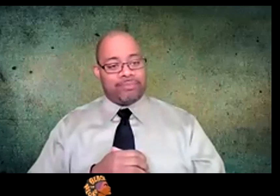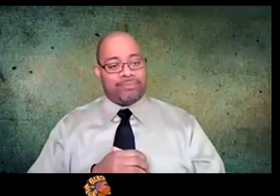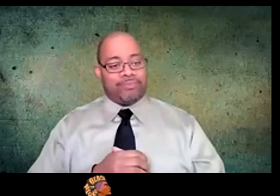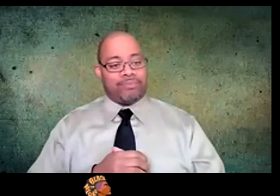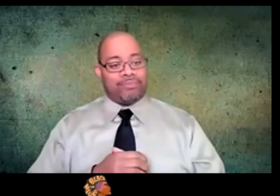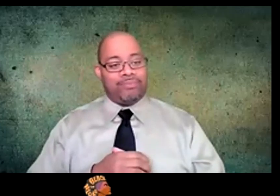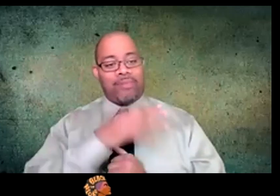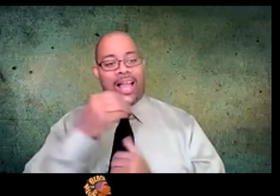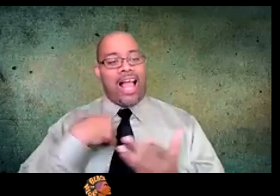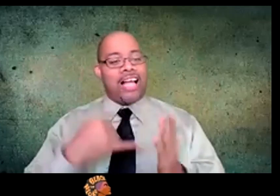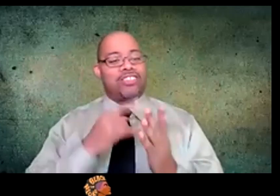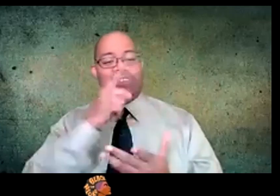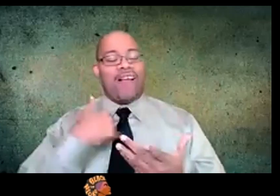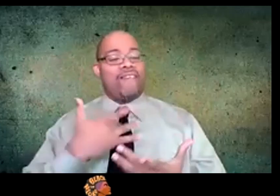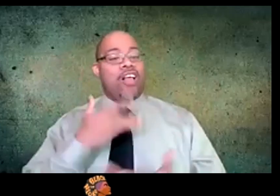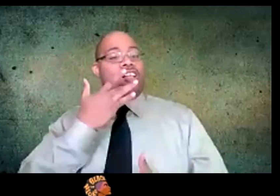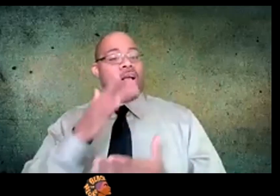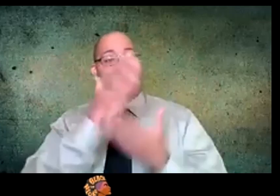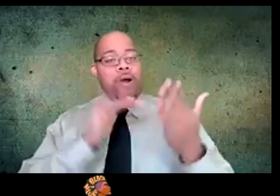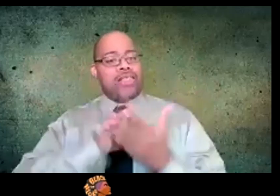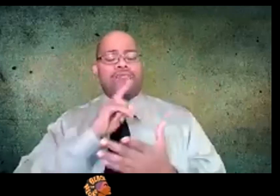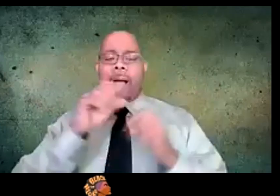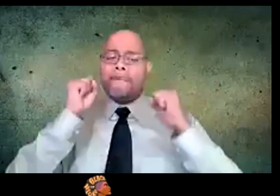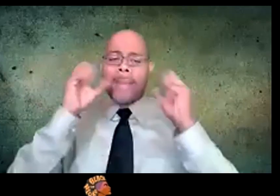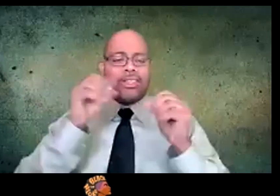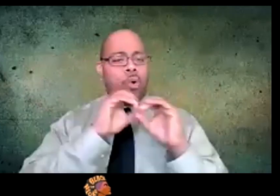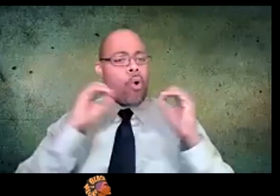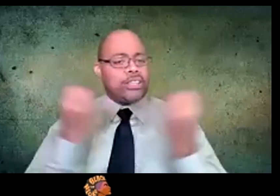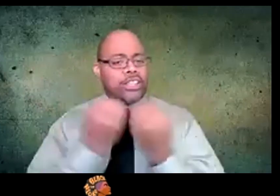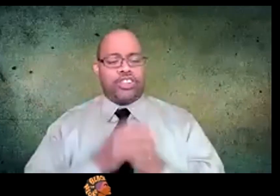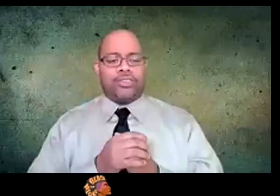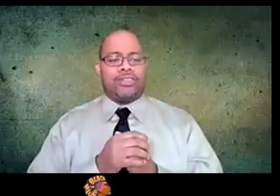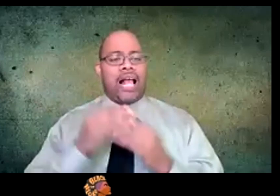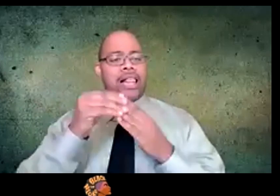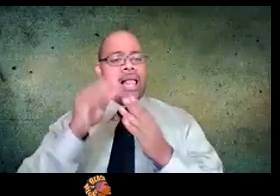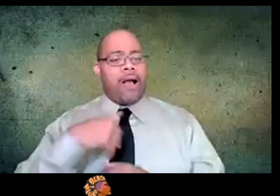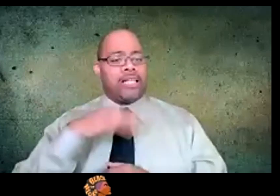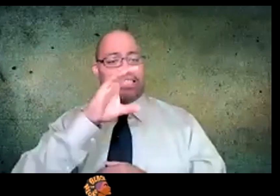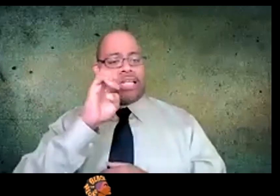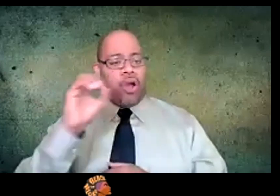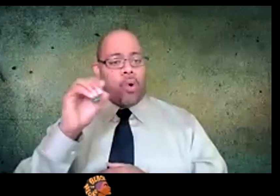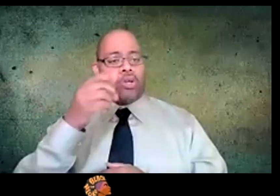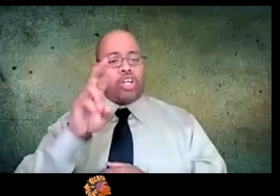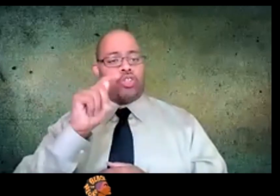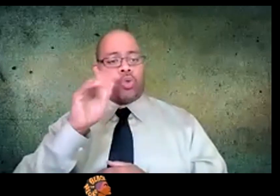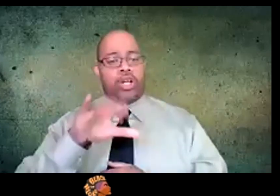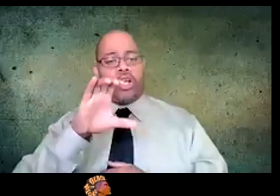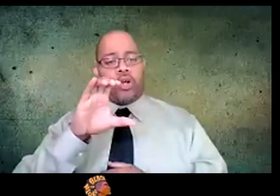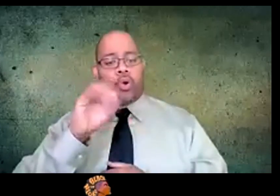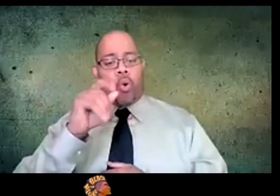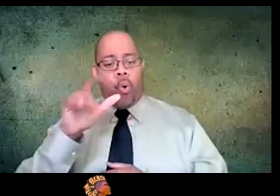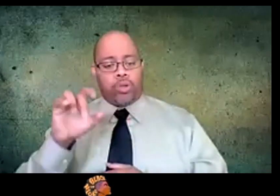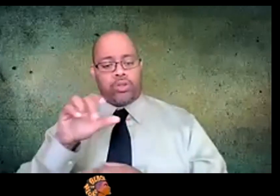I just feel really lucky to be part of such an amazing organization. led by our CEO, Dr. Tony Coles, and